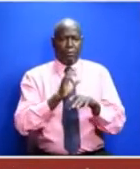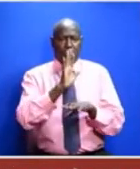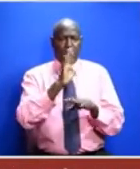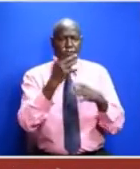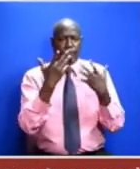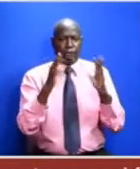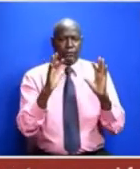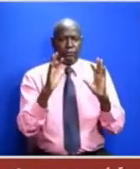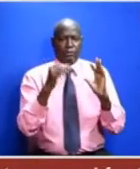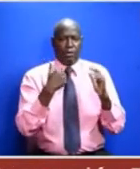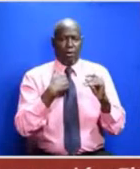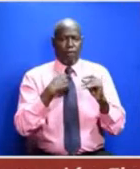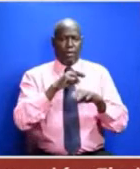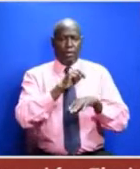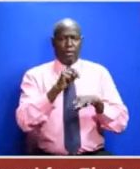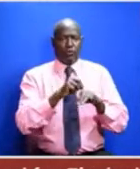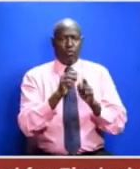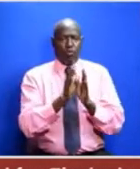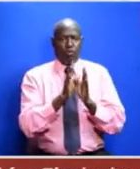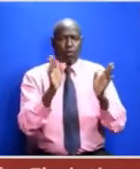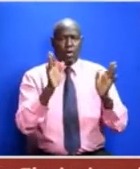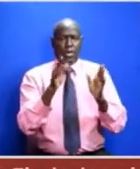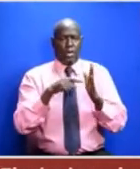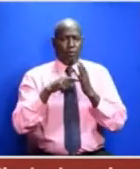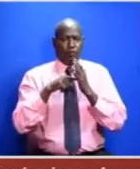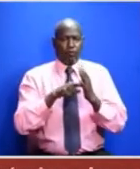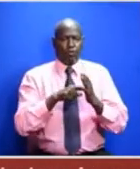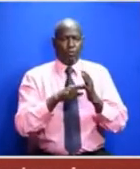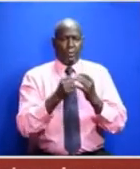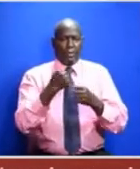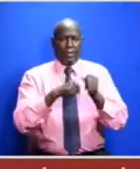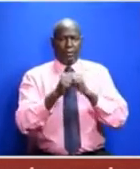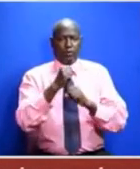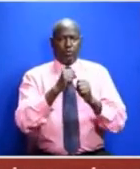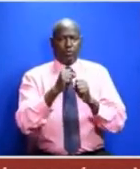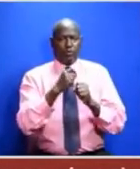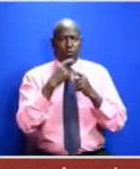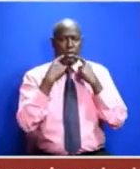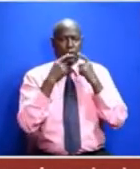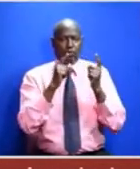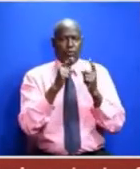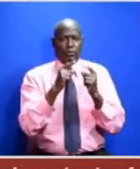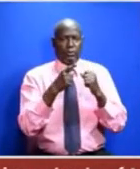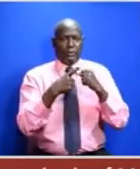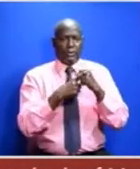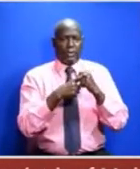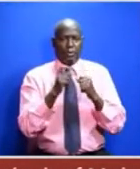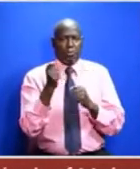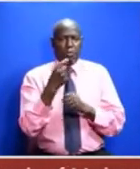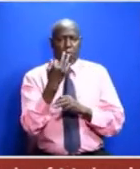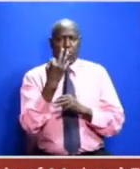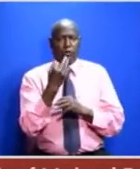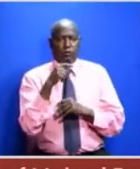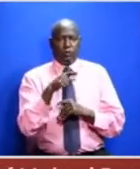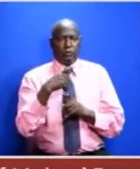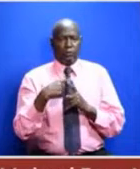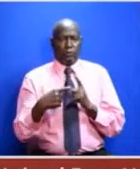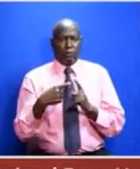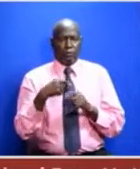we have a nationwide enforcement measures which we announced on 6th of March this year in